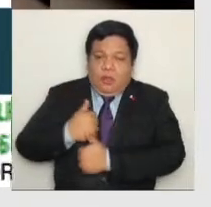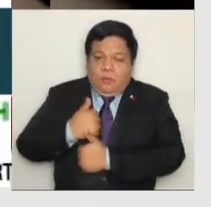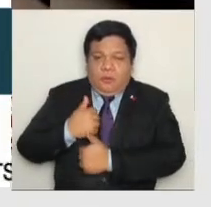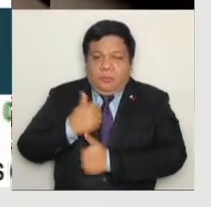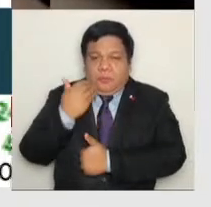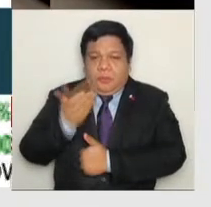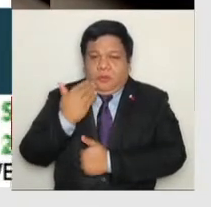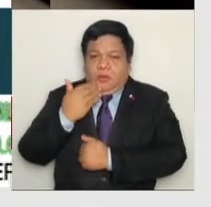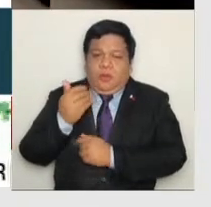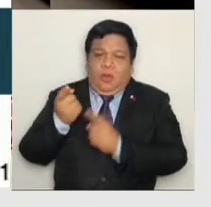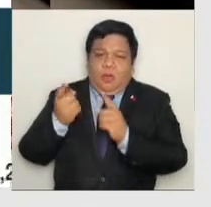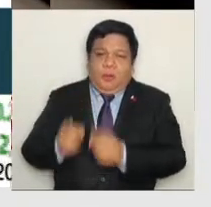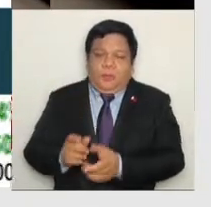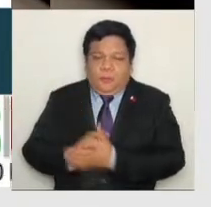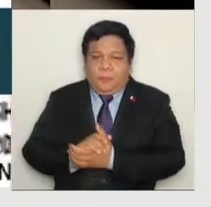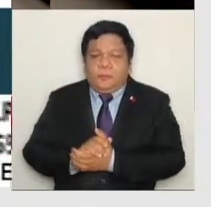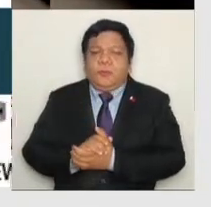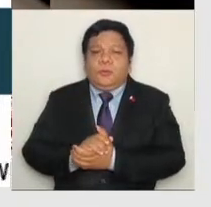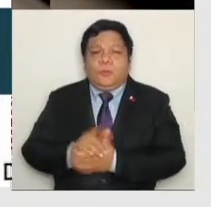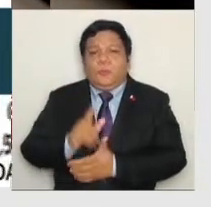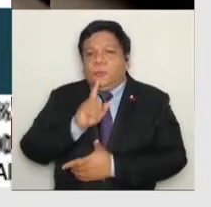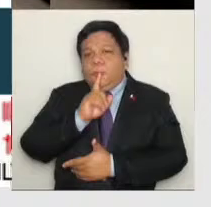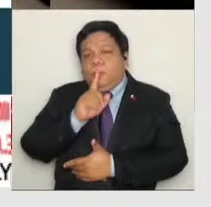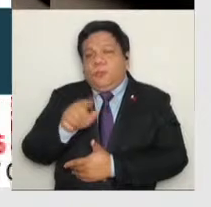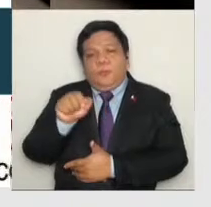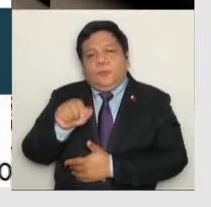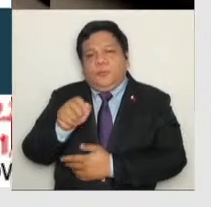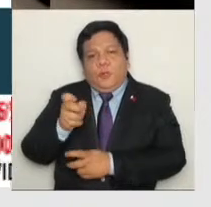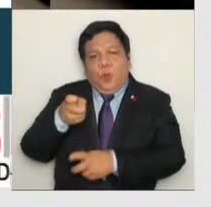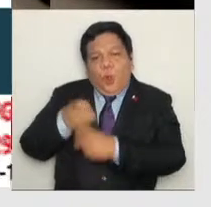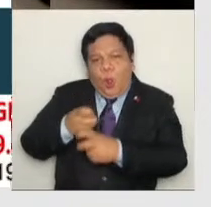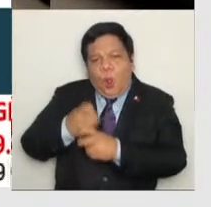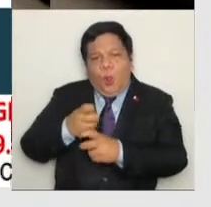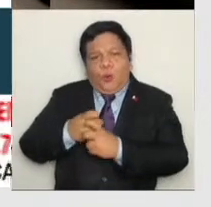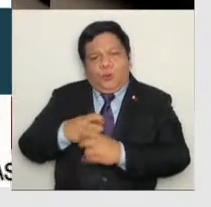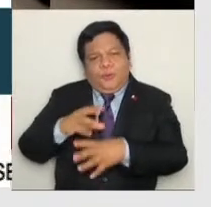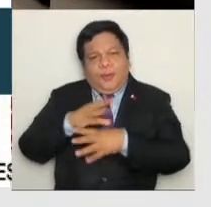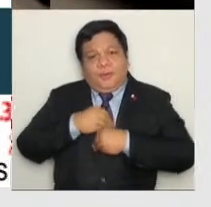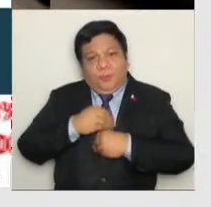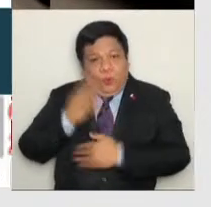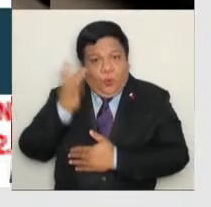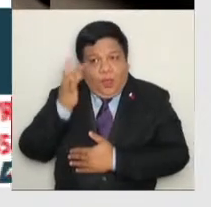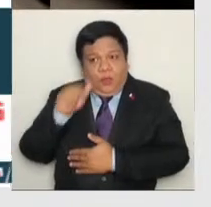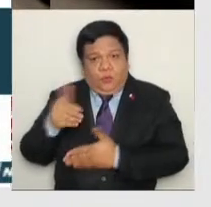this manner. And it's something that's very difficult to accept because the plane is new.